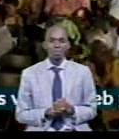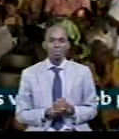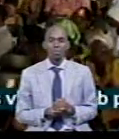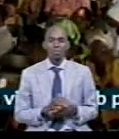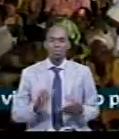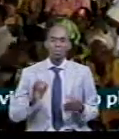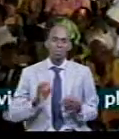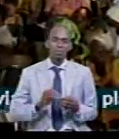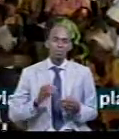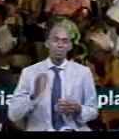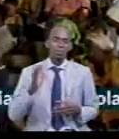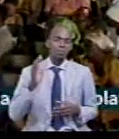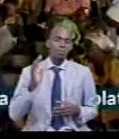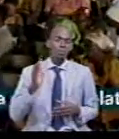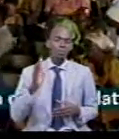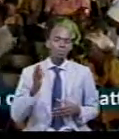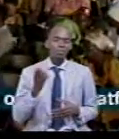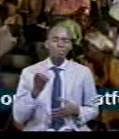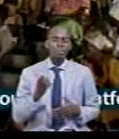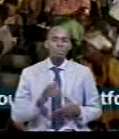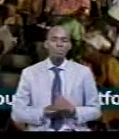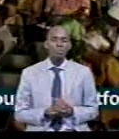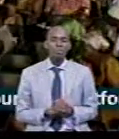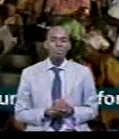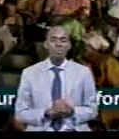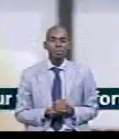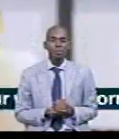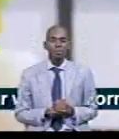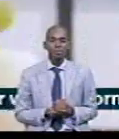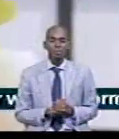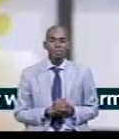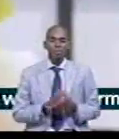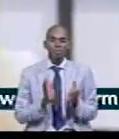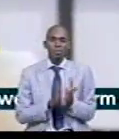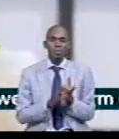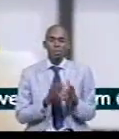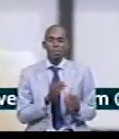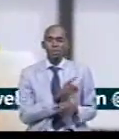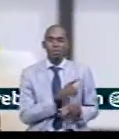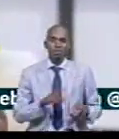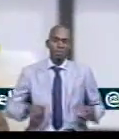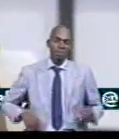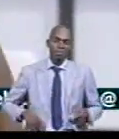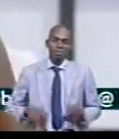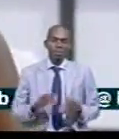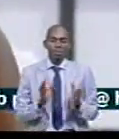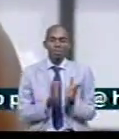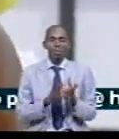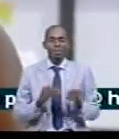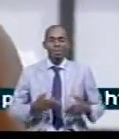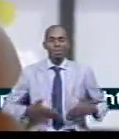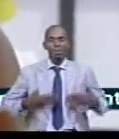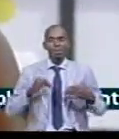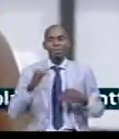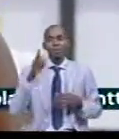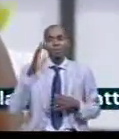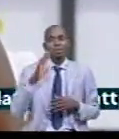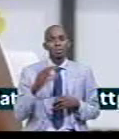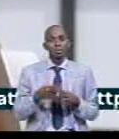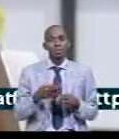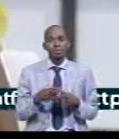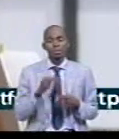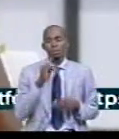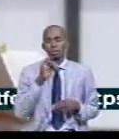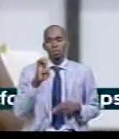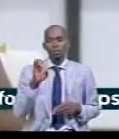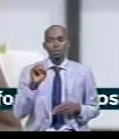The next testifier is Esther. Please, orchestra. Yeah, praise the Lord. Praise the living God. My name is Tali Esther.